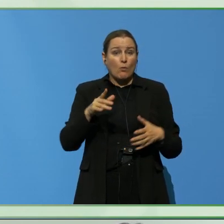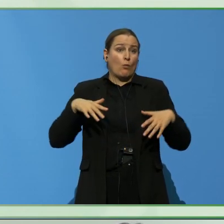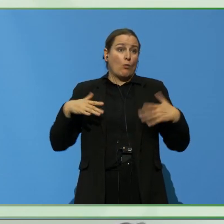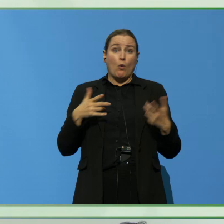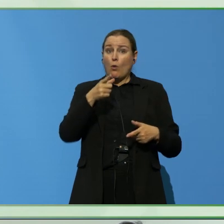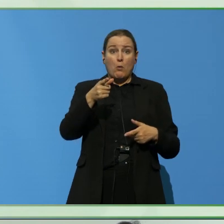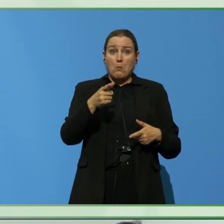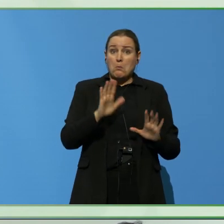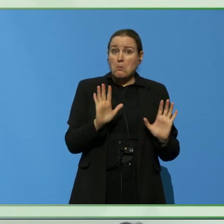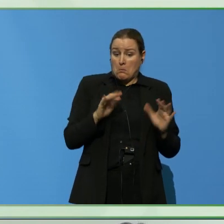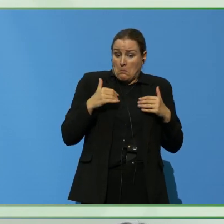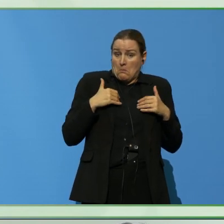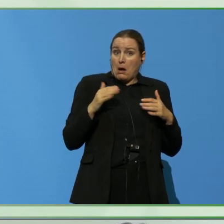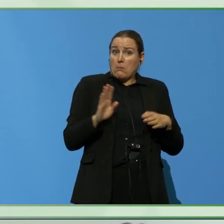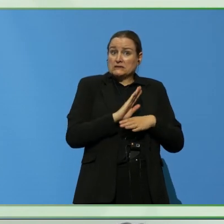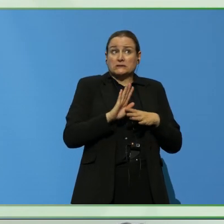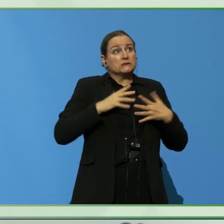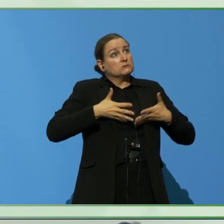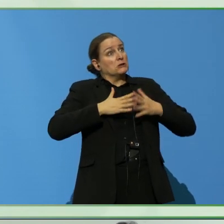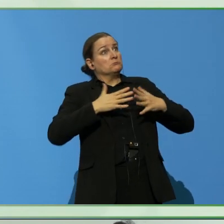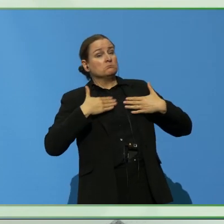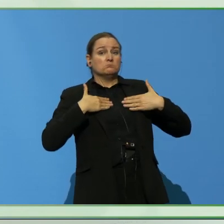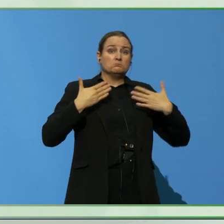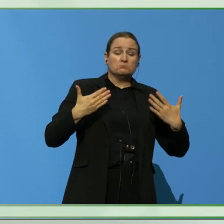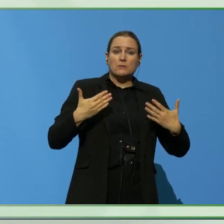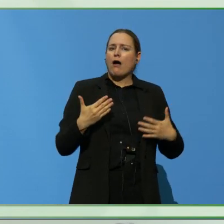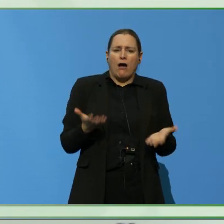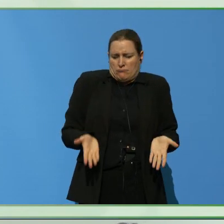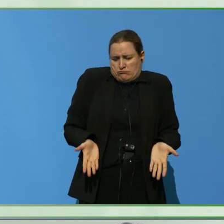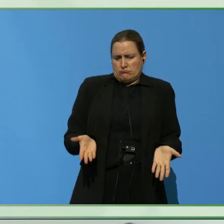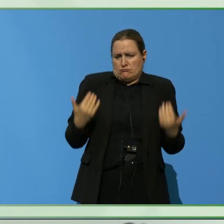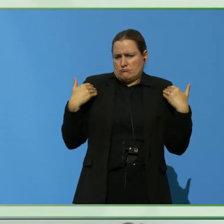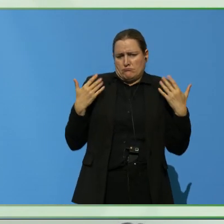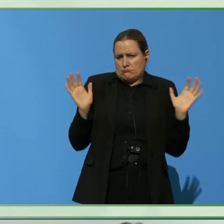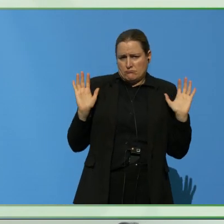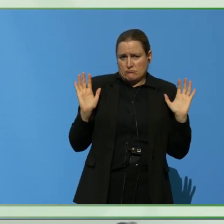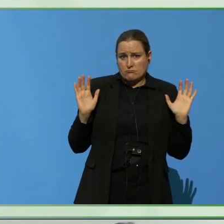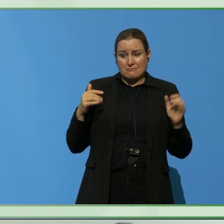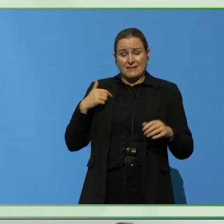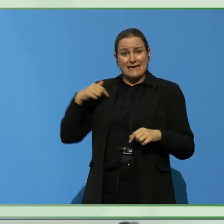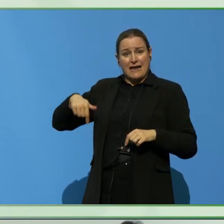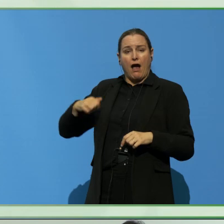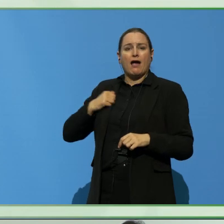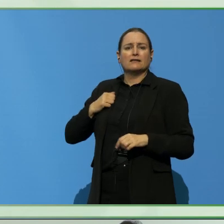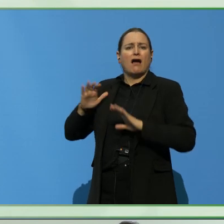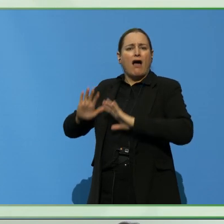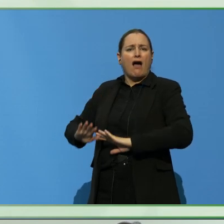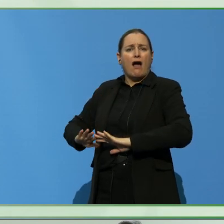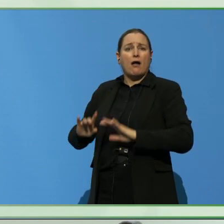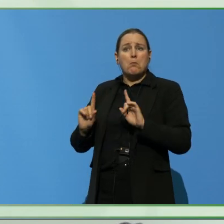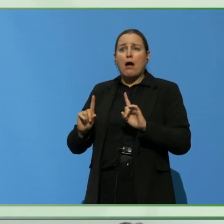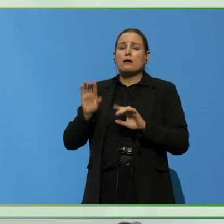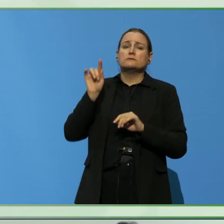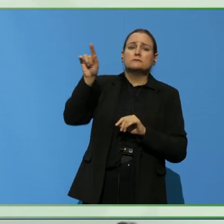you. We don't care where you're located in the world. Even though we are based out of Canada, we have had companies from